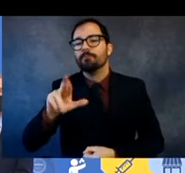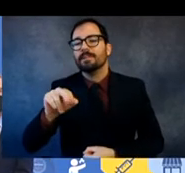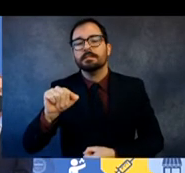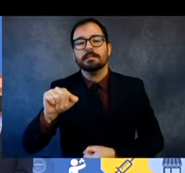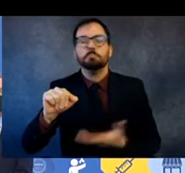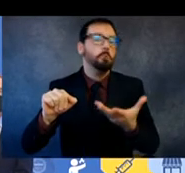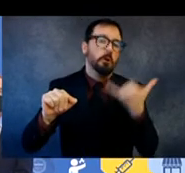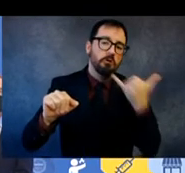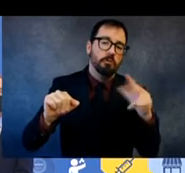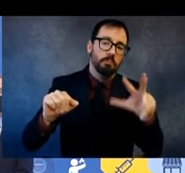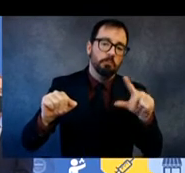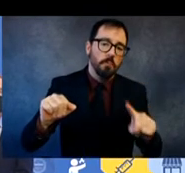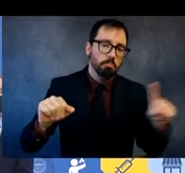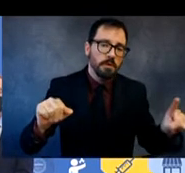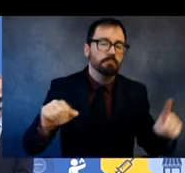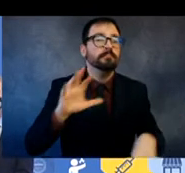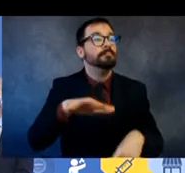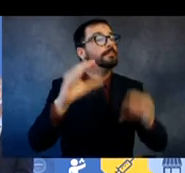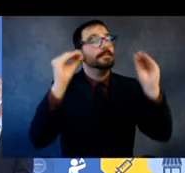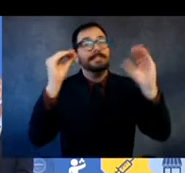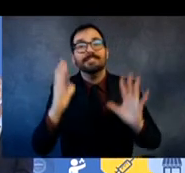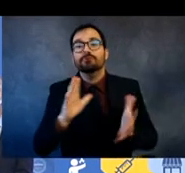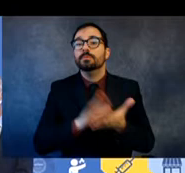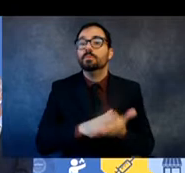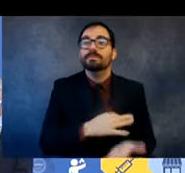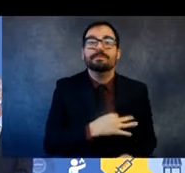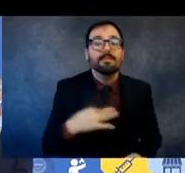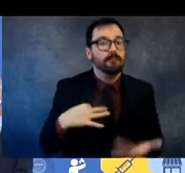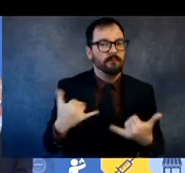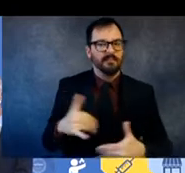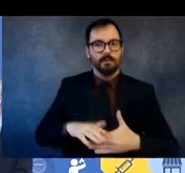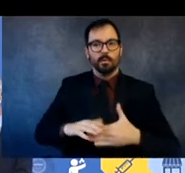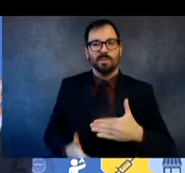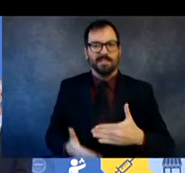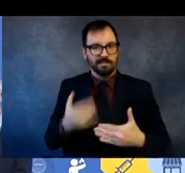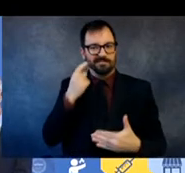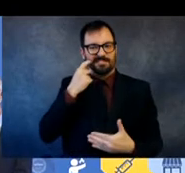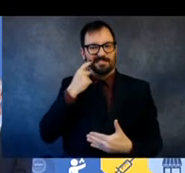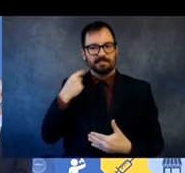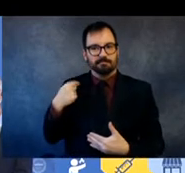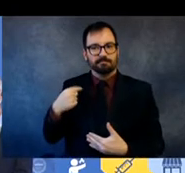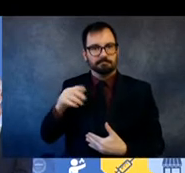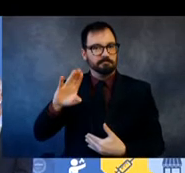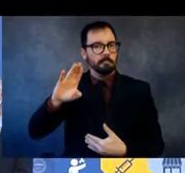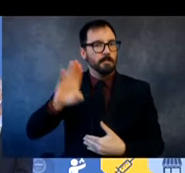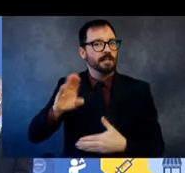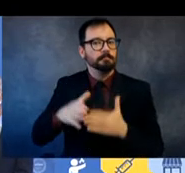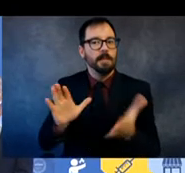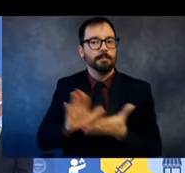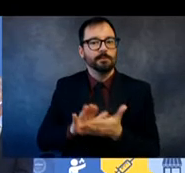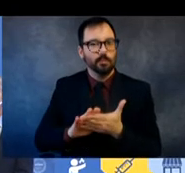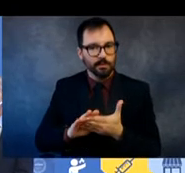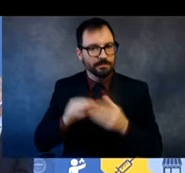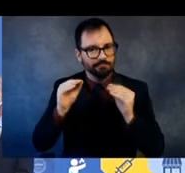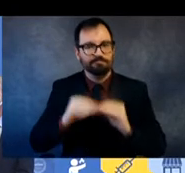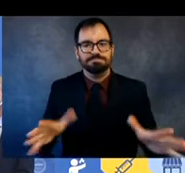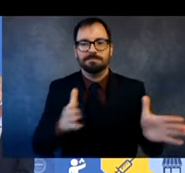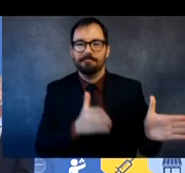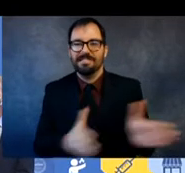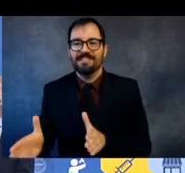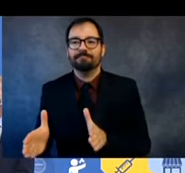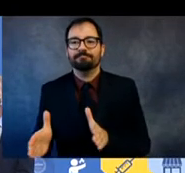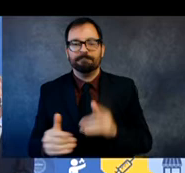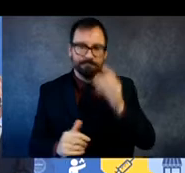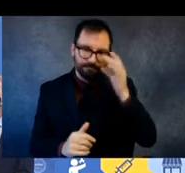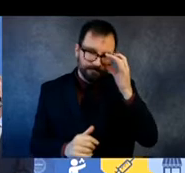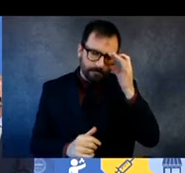weekend, BPS launched a vaccination clinic for BPS staff at the Boston Center for Youth and Families Galvin Community Center in Mattapan.